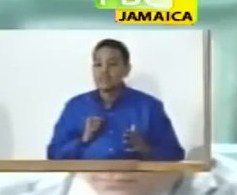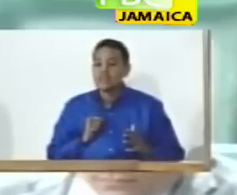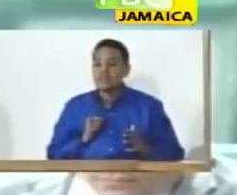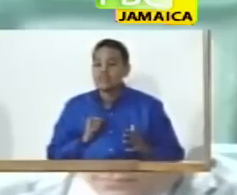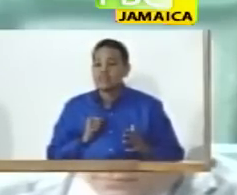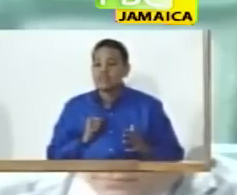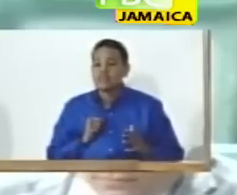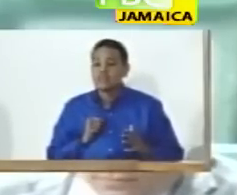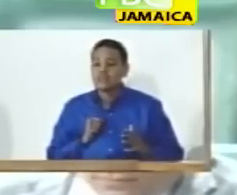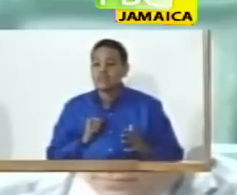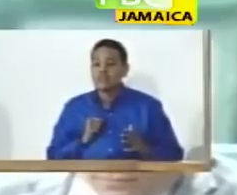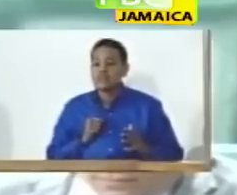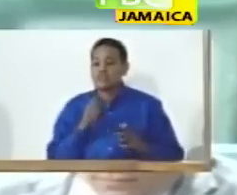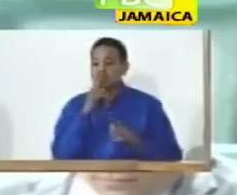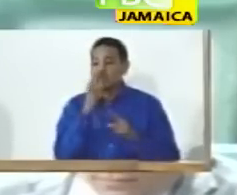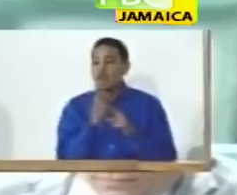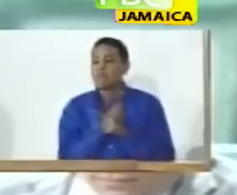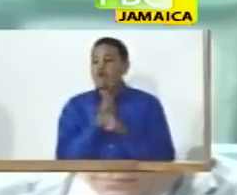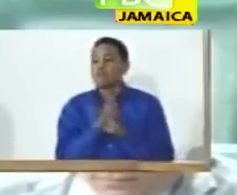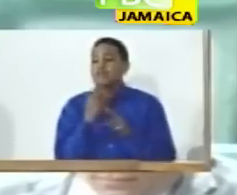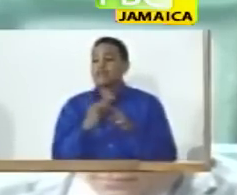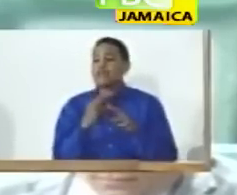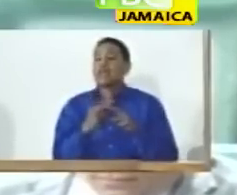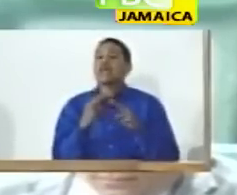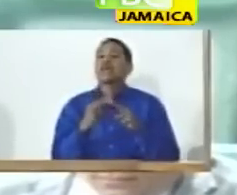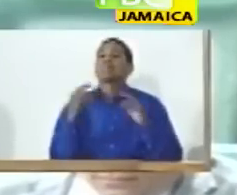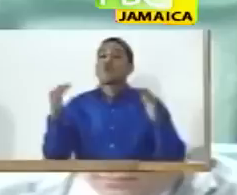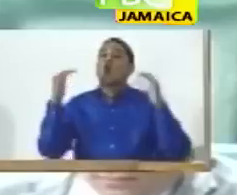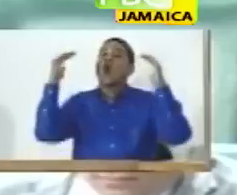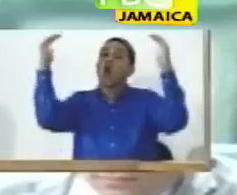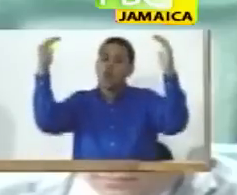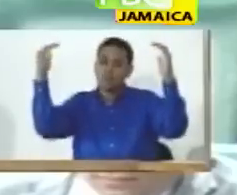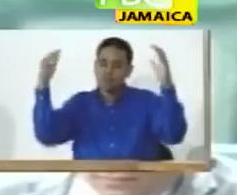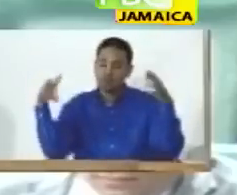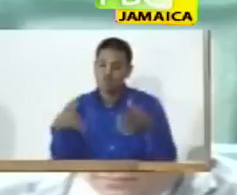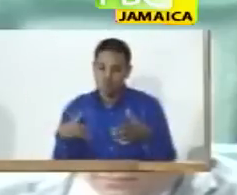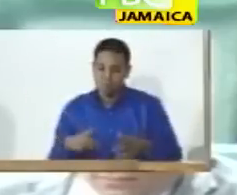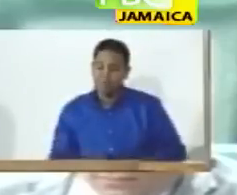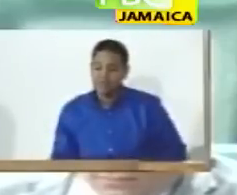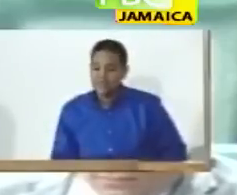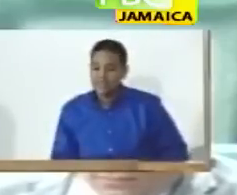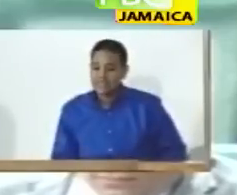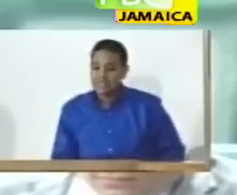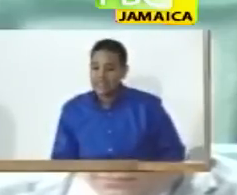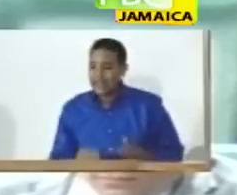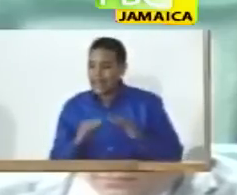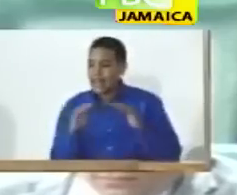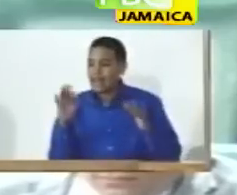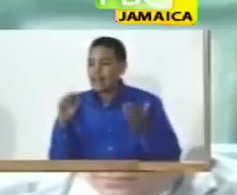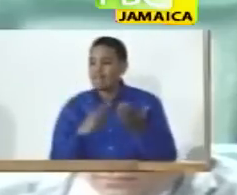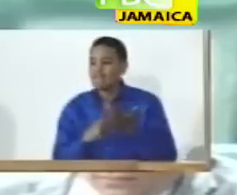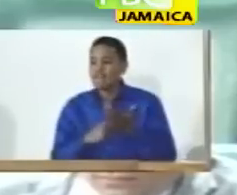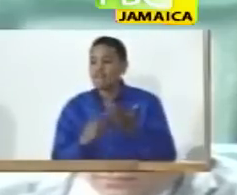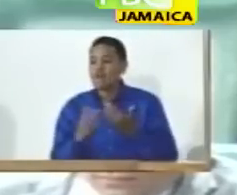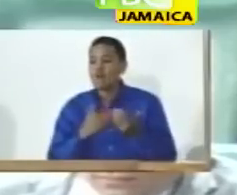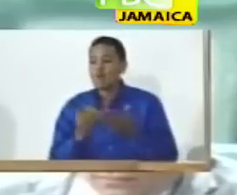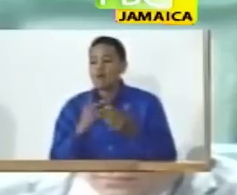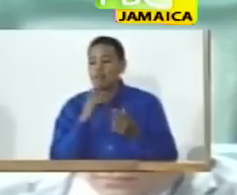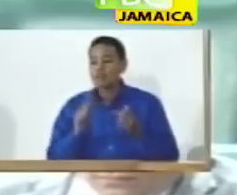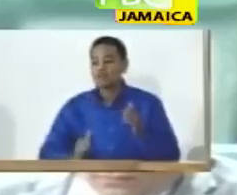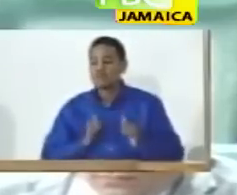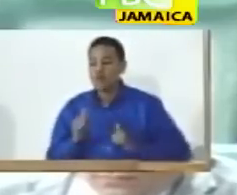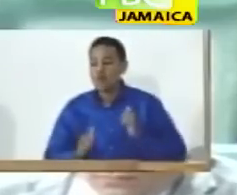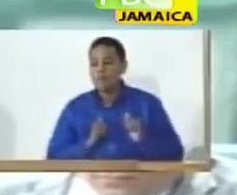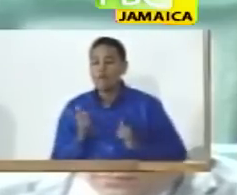is appropriately named the upper house. The level of deliberation, whether it is robust,